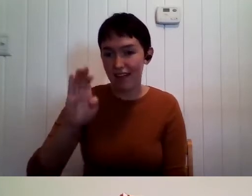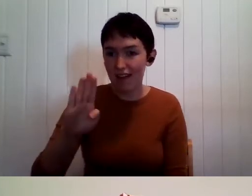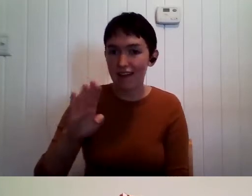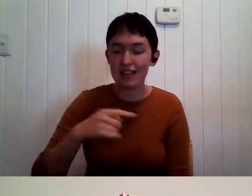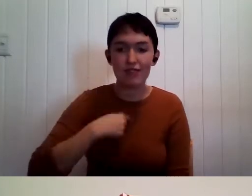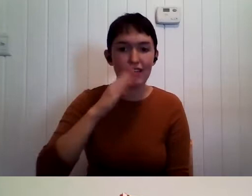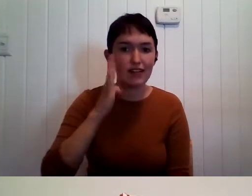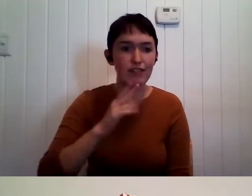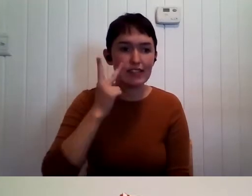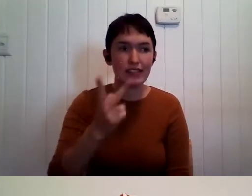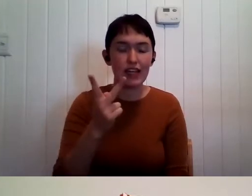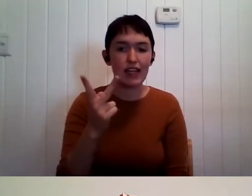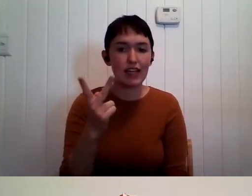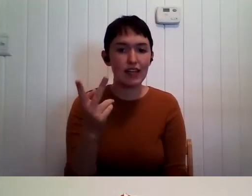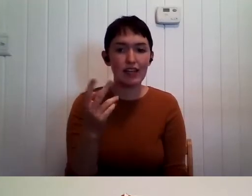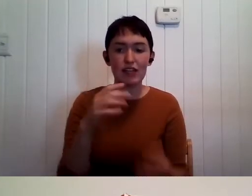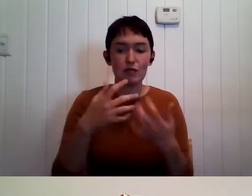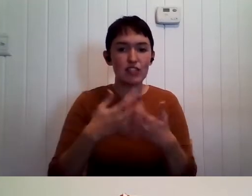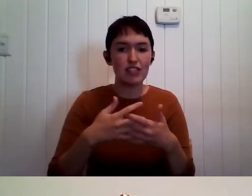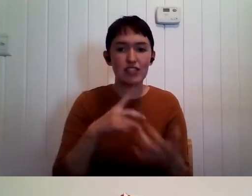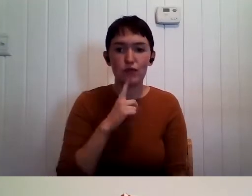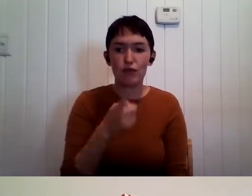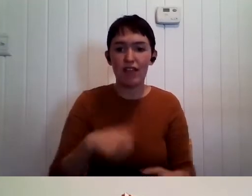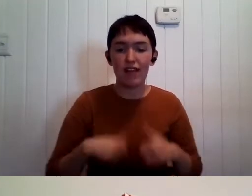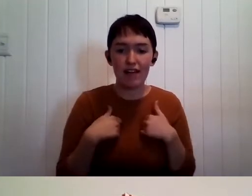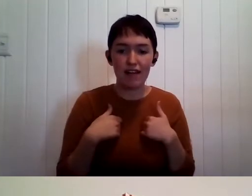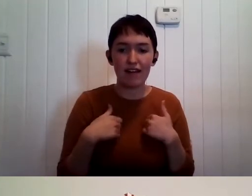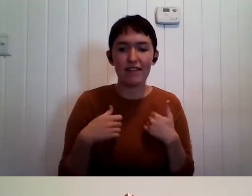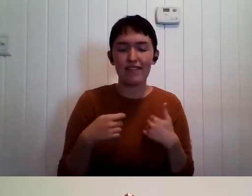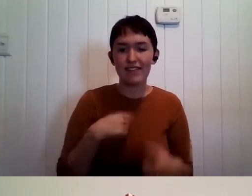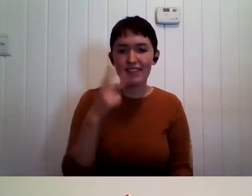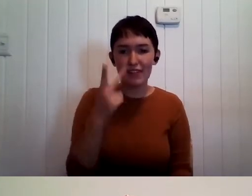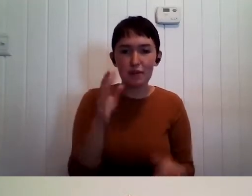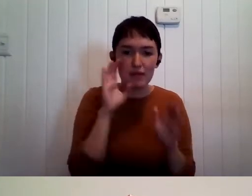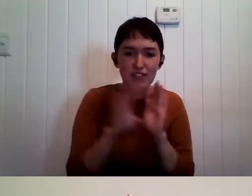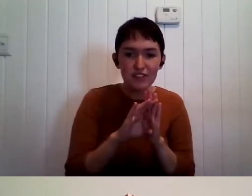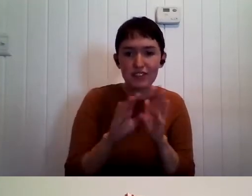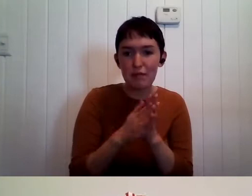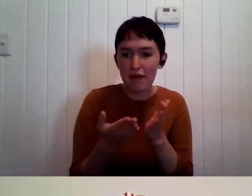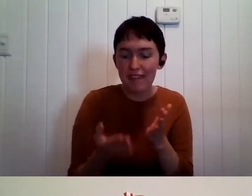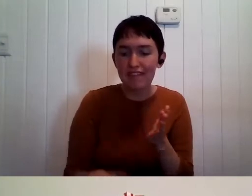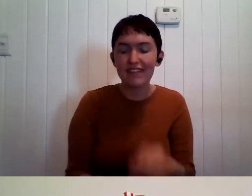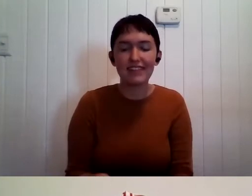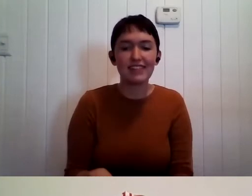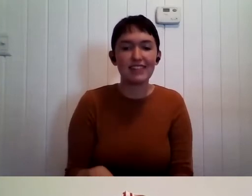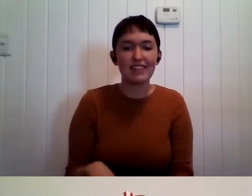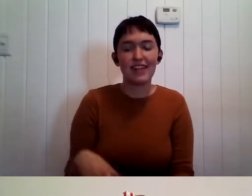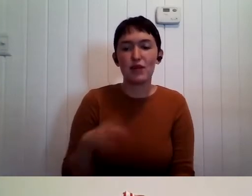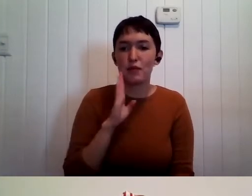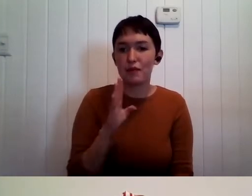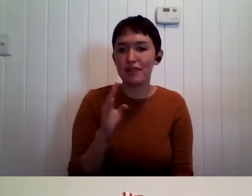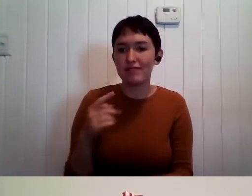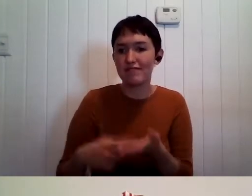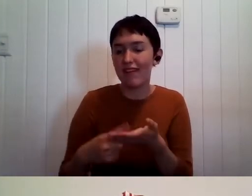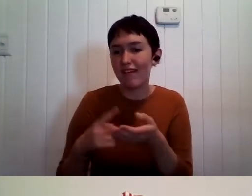before in real life. Like I had only seen them in textbooks, or, you know, we would whisper about them in school. So I think walking into the lab for the first